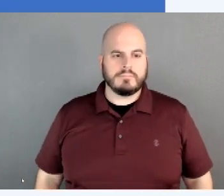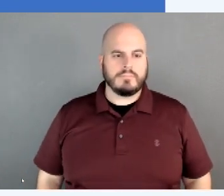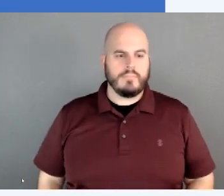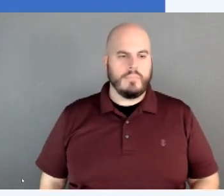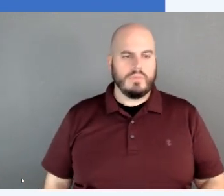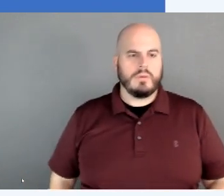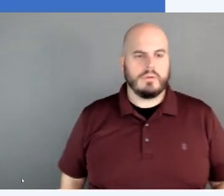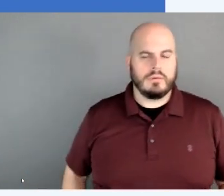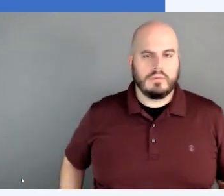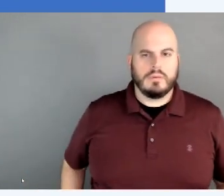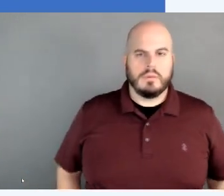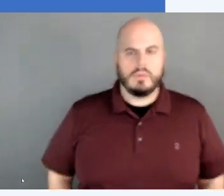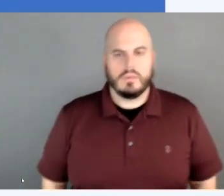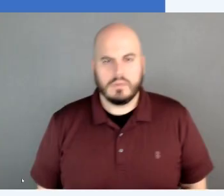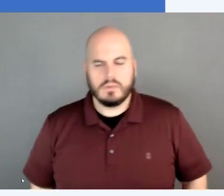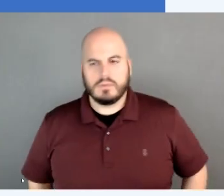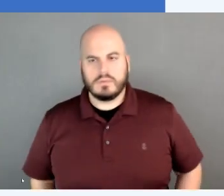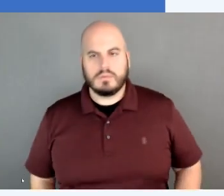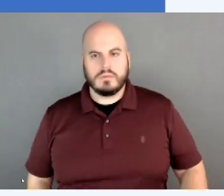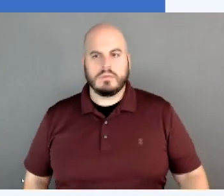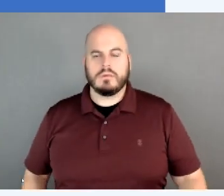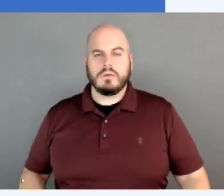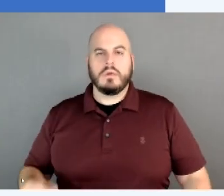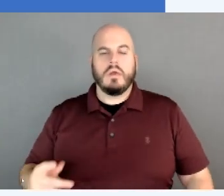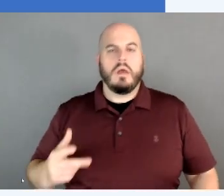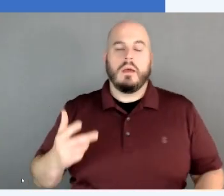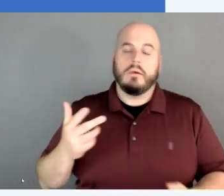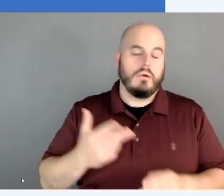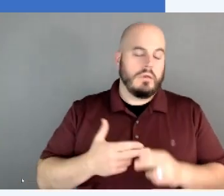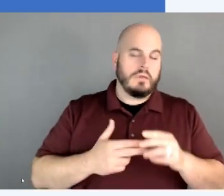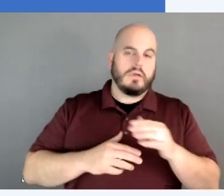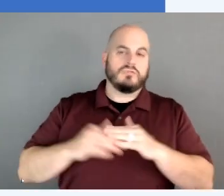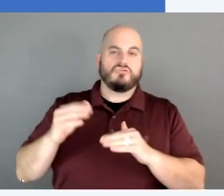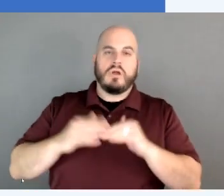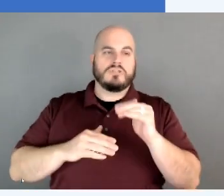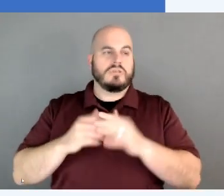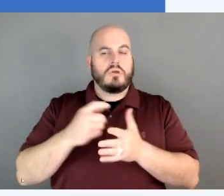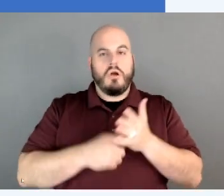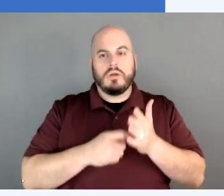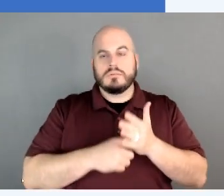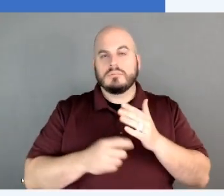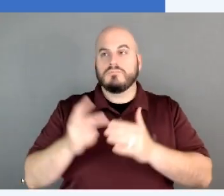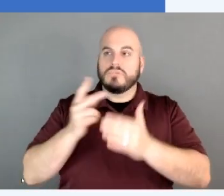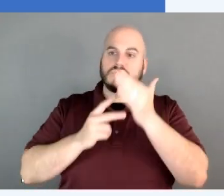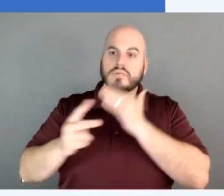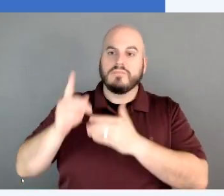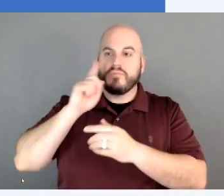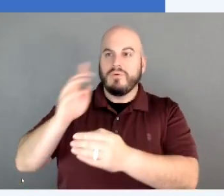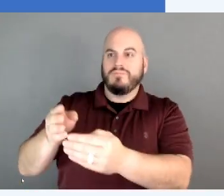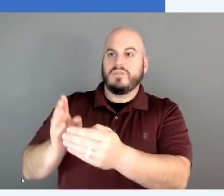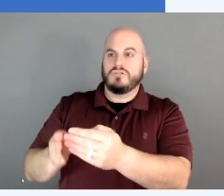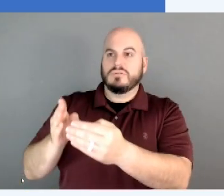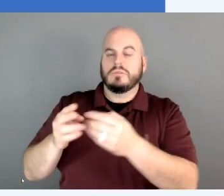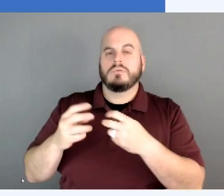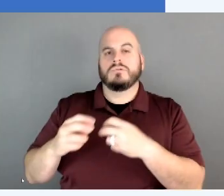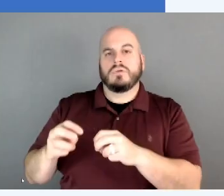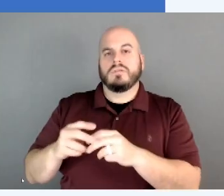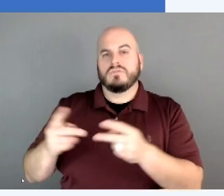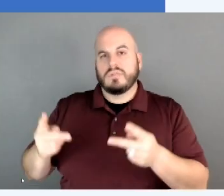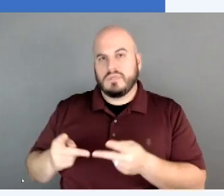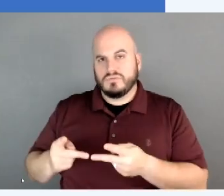All right, for summary, construction costs are 20.8 projected to the finish. Transfer station, that's for landfill, transfer